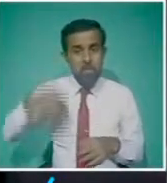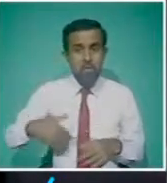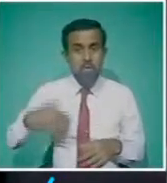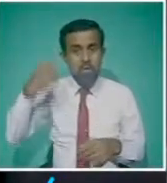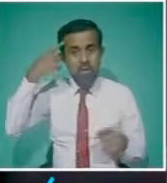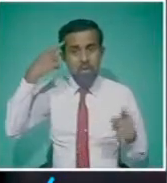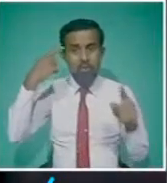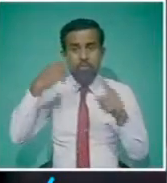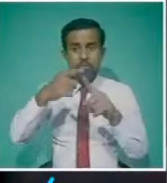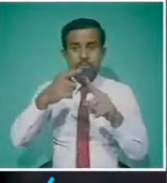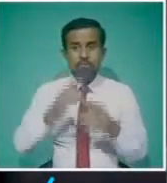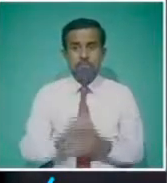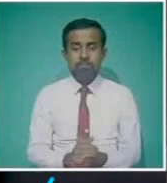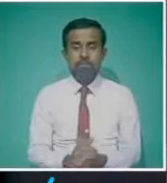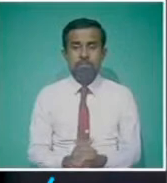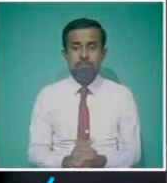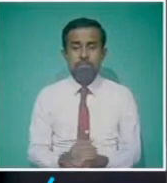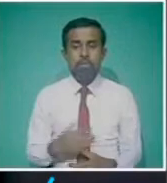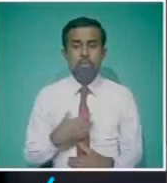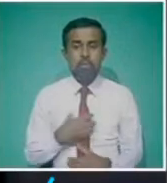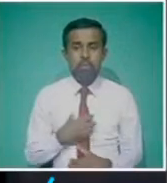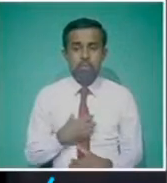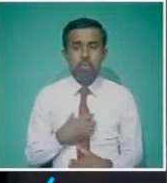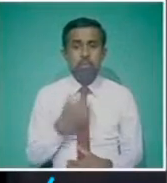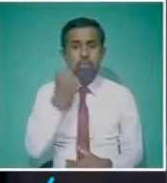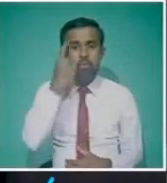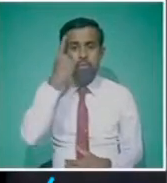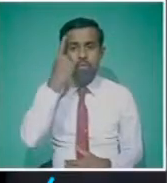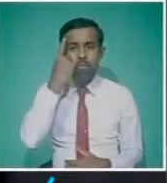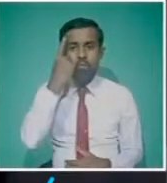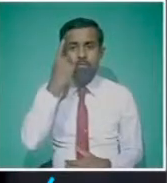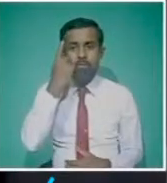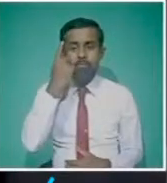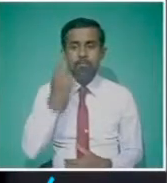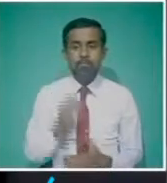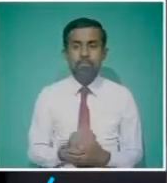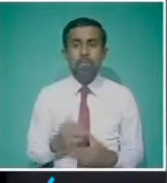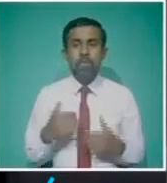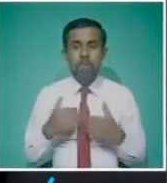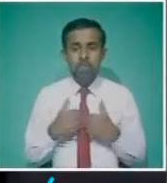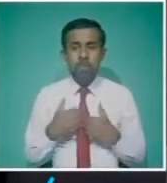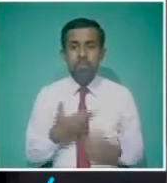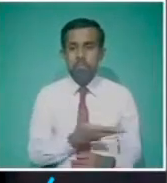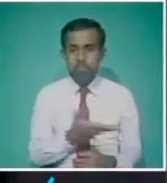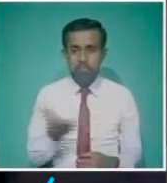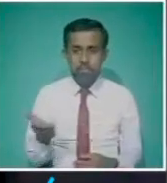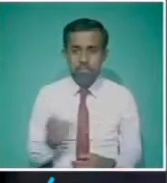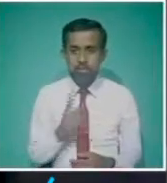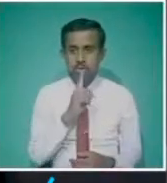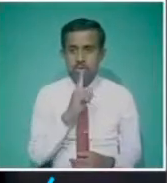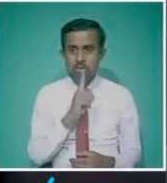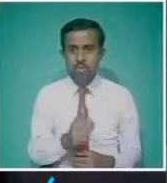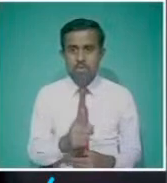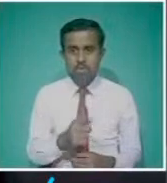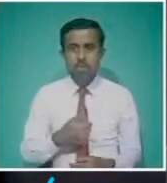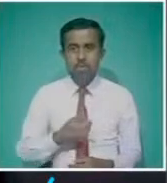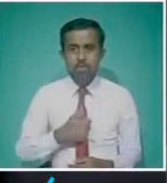on the passing away of the Queen. I move that this Parliament resolves that Parliament,